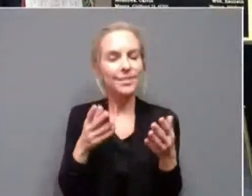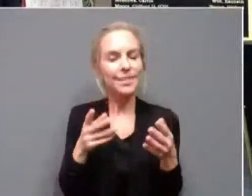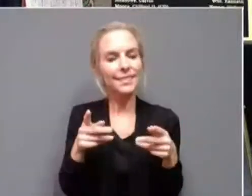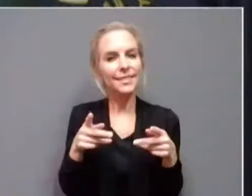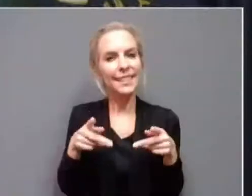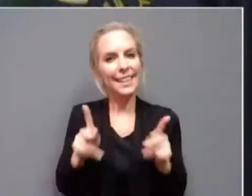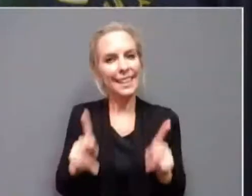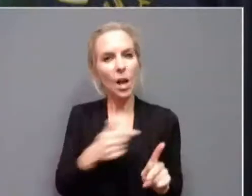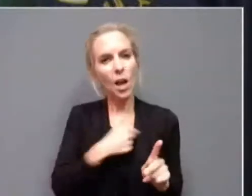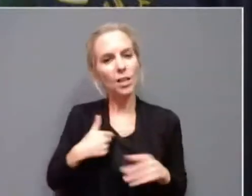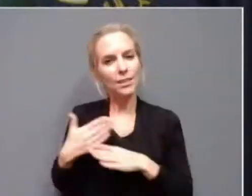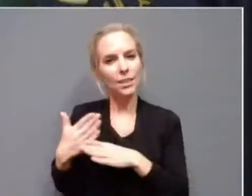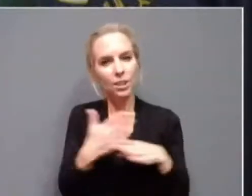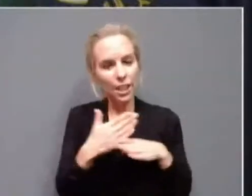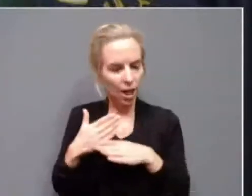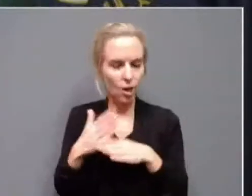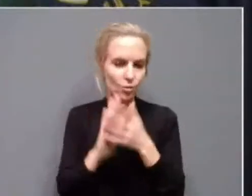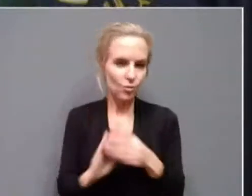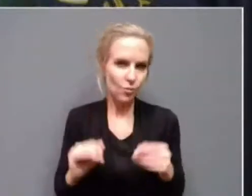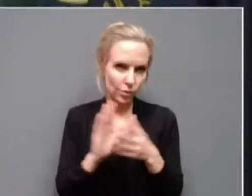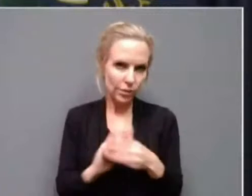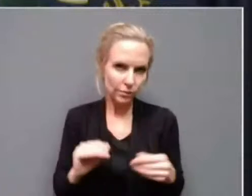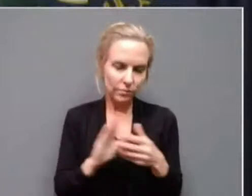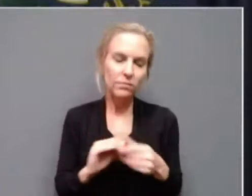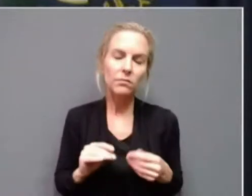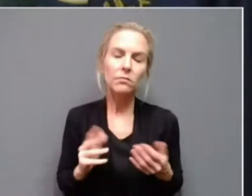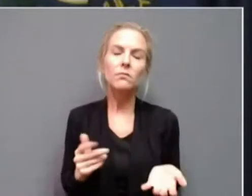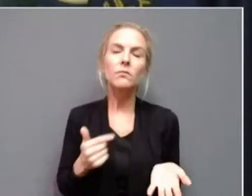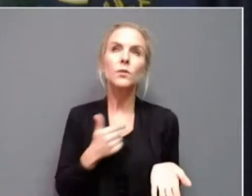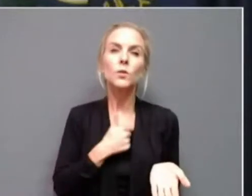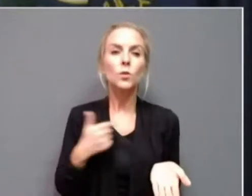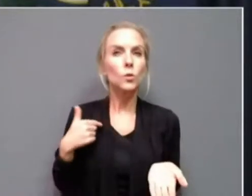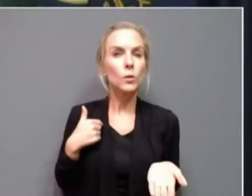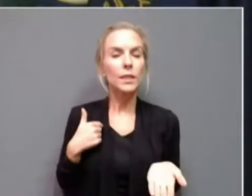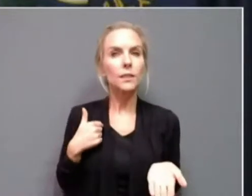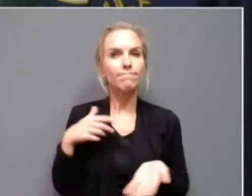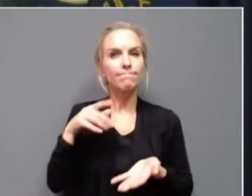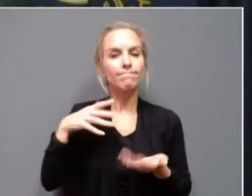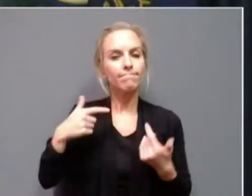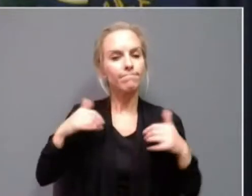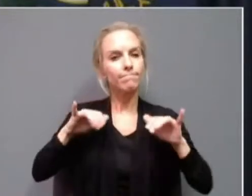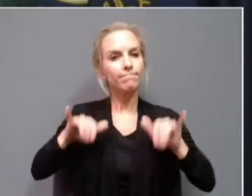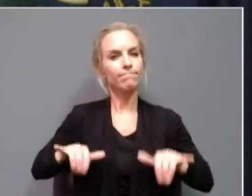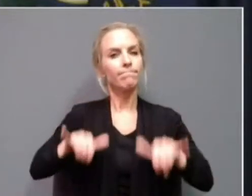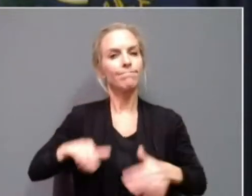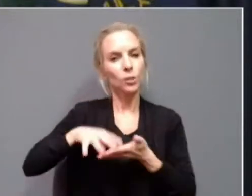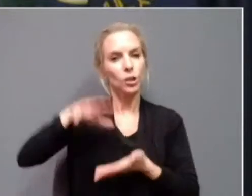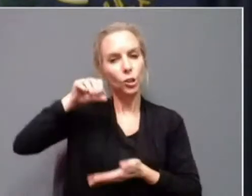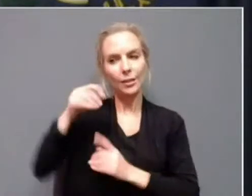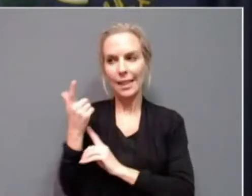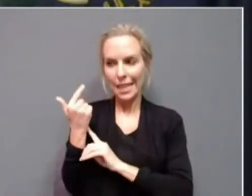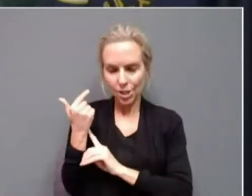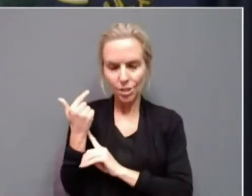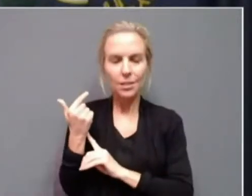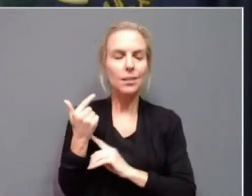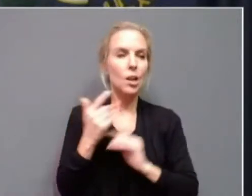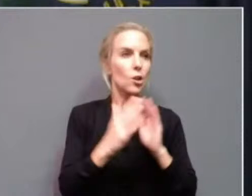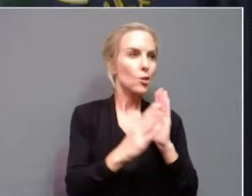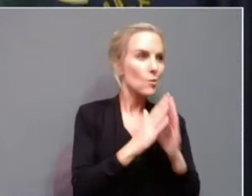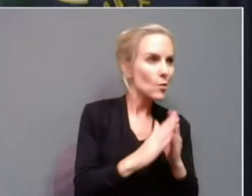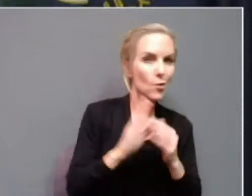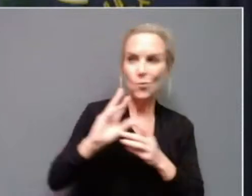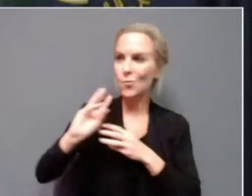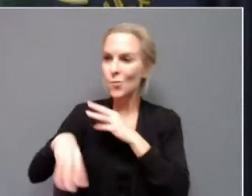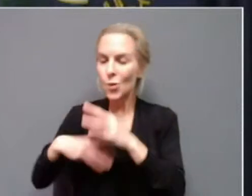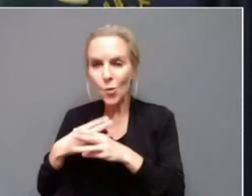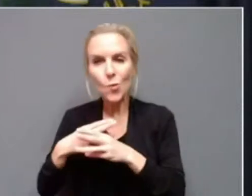our story. The thing that we learned last year as a community, the world, once